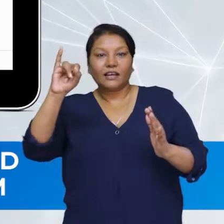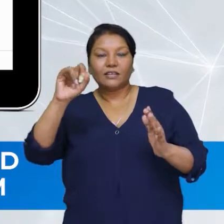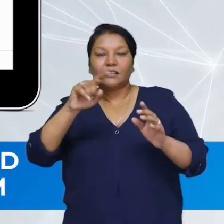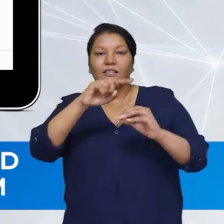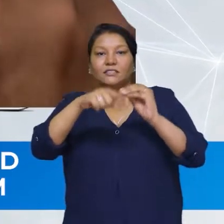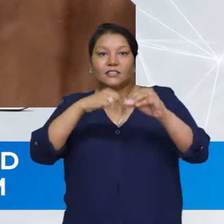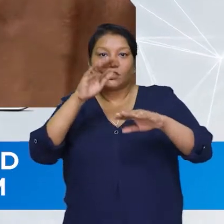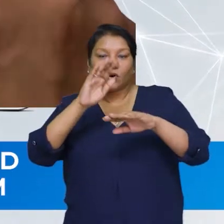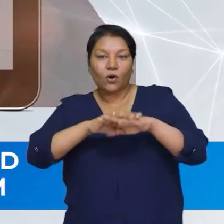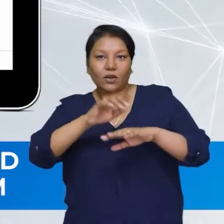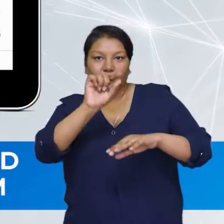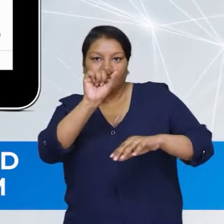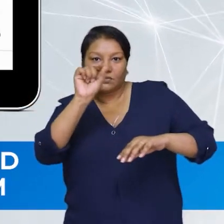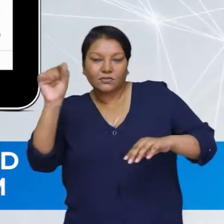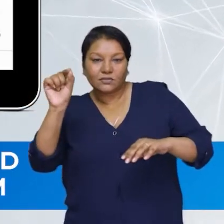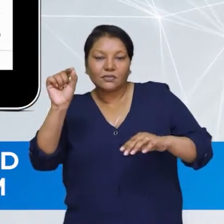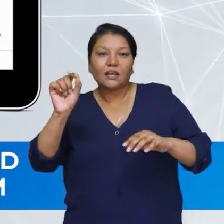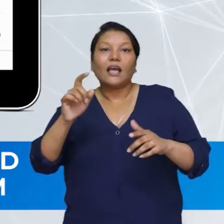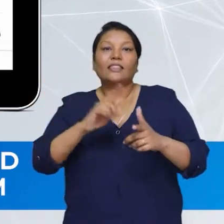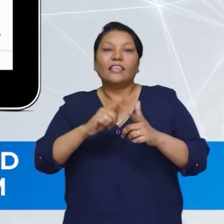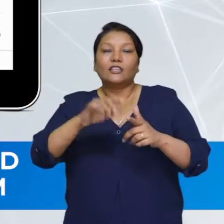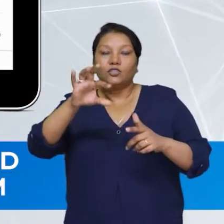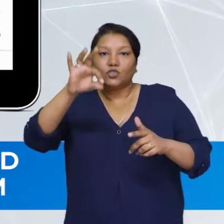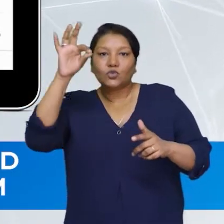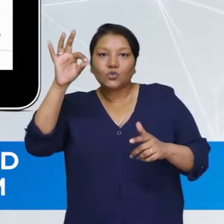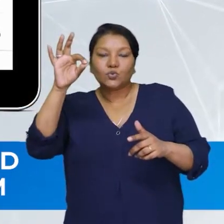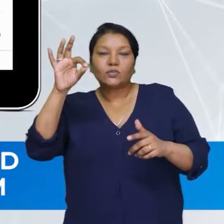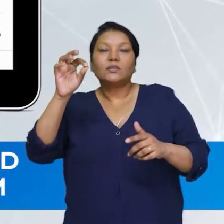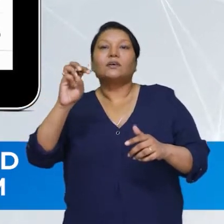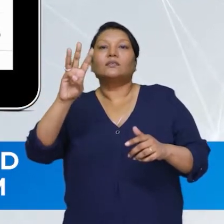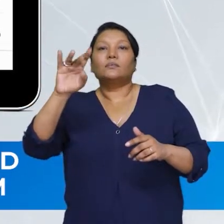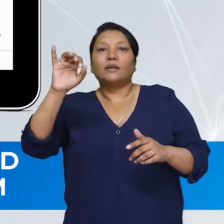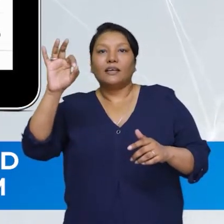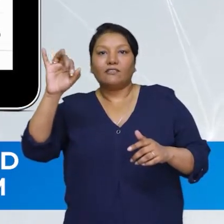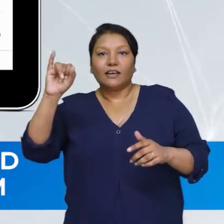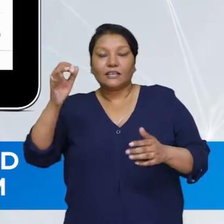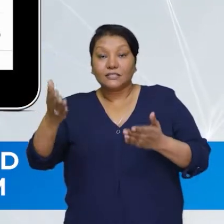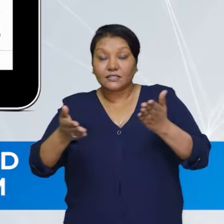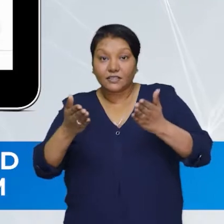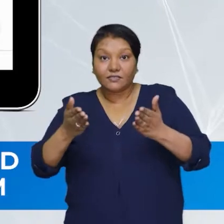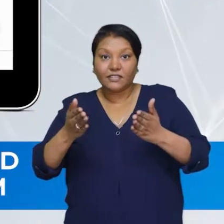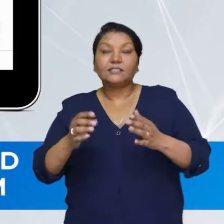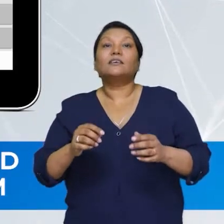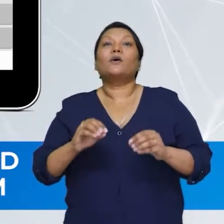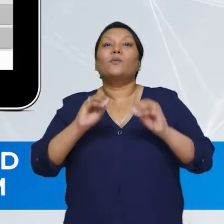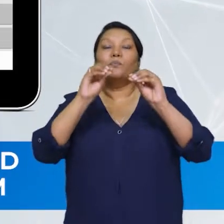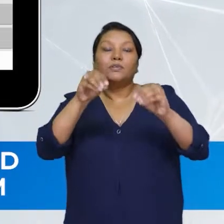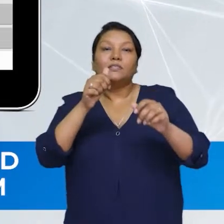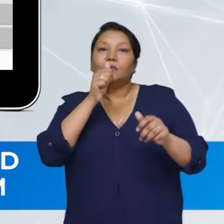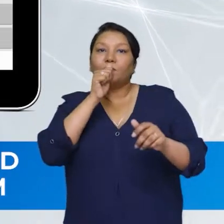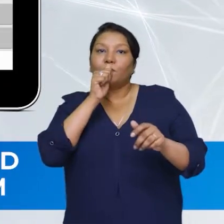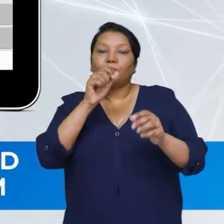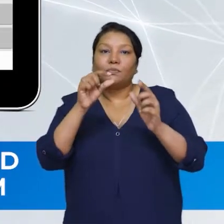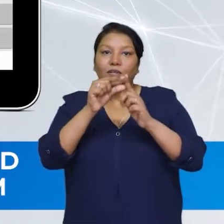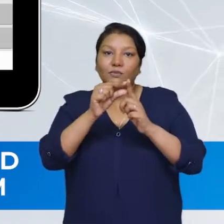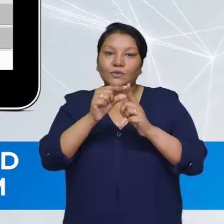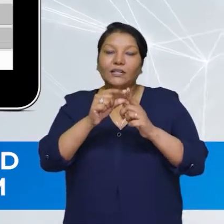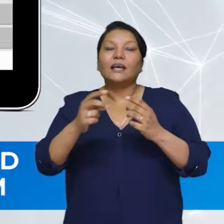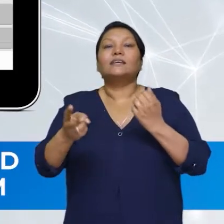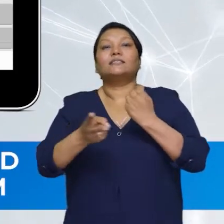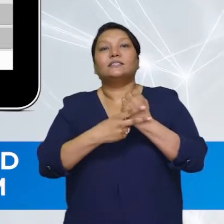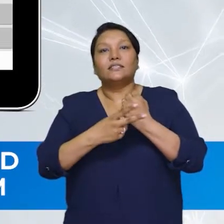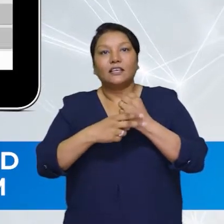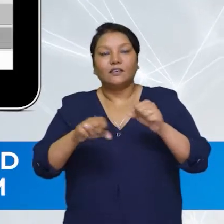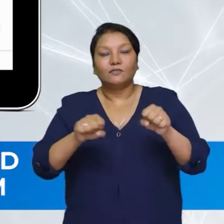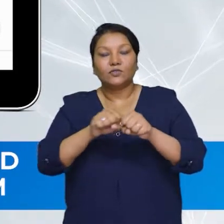Switch on the Wi-Fi and select your Wi-Fi service from the list which pops up. Enter the password when prompted